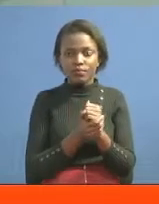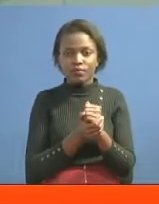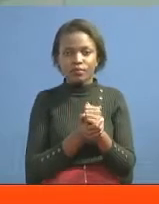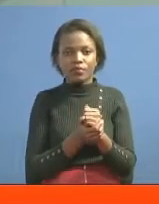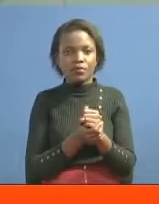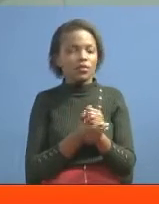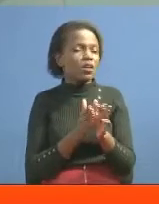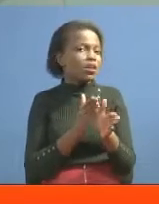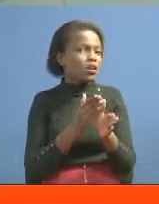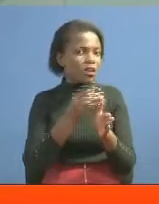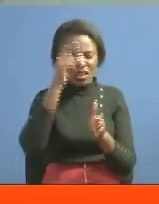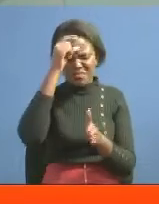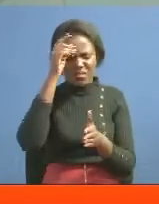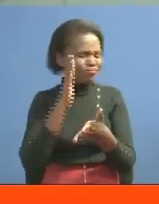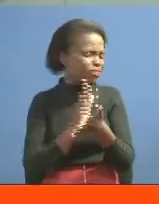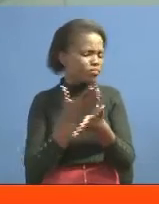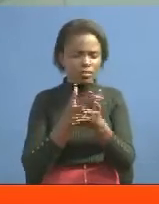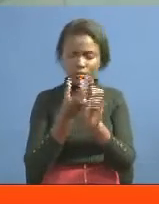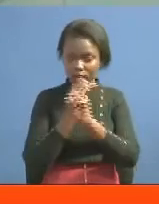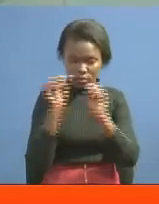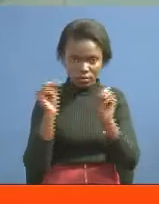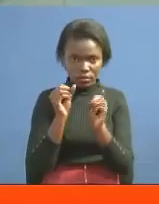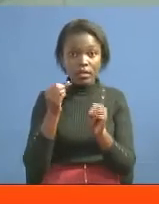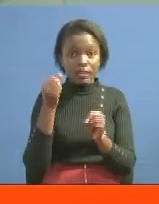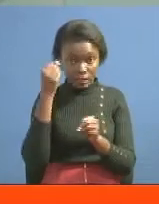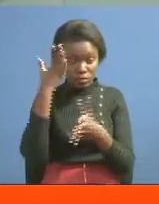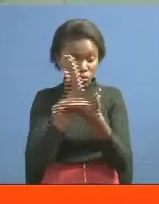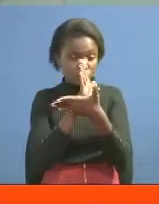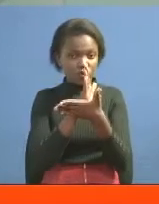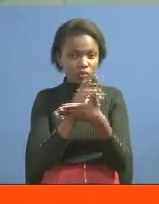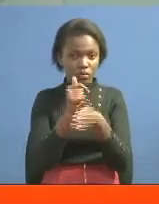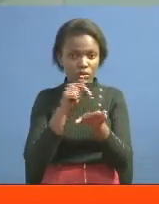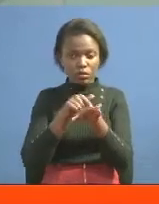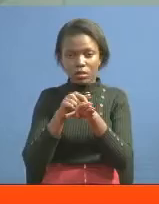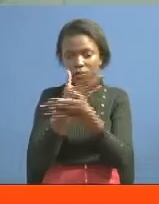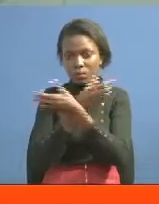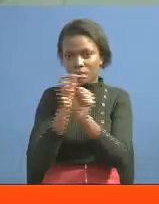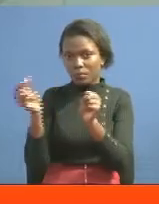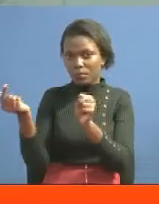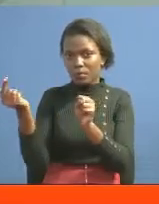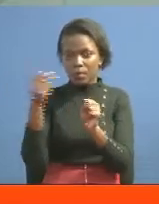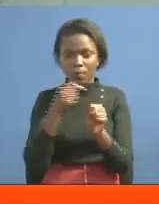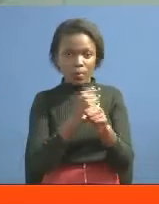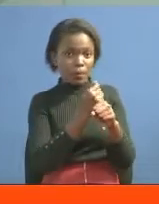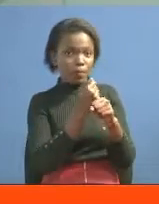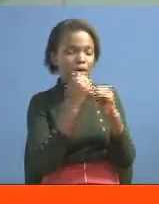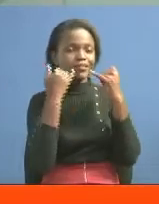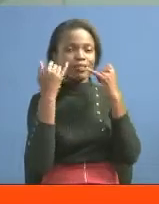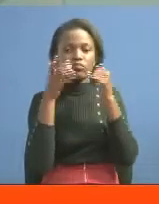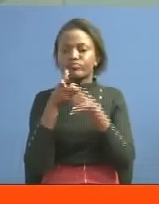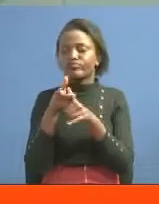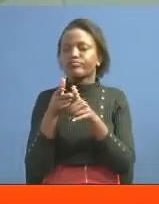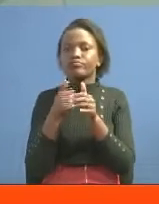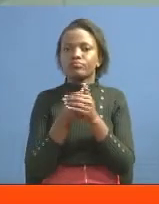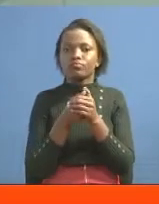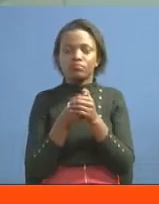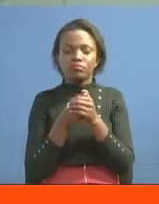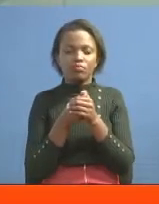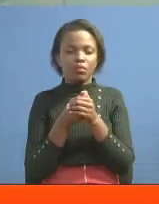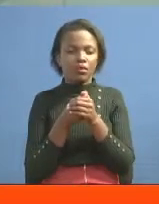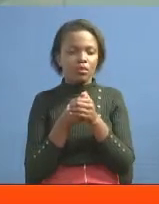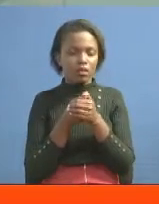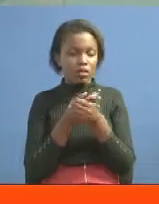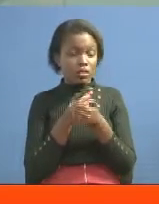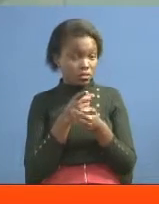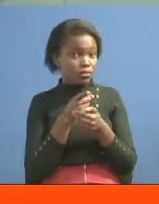with speed. And of course, it's understandable because, when you see the president coming to make these announcements, he didn't just wake up.